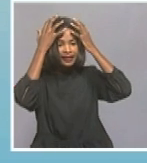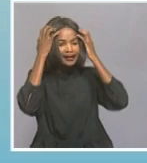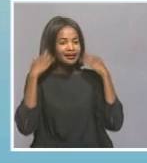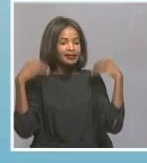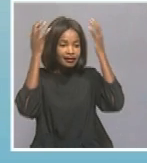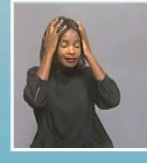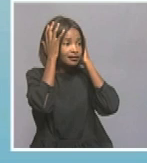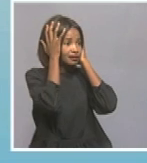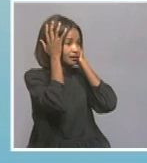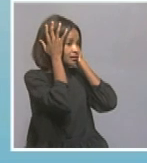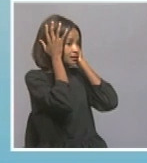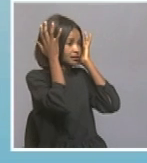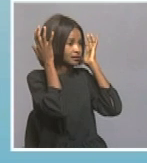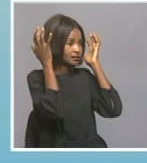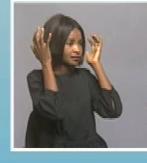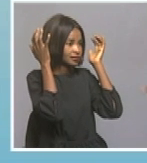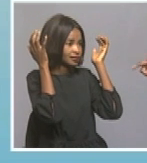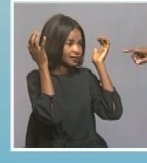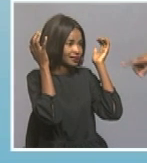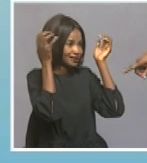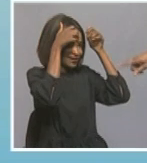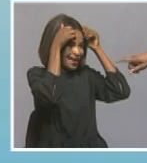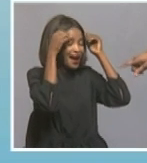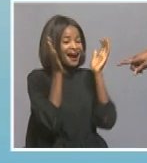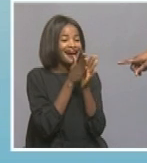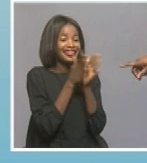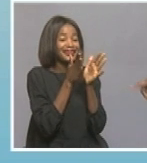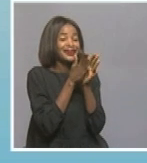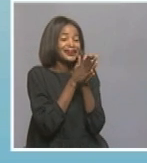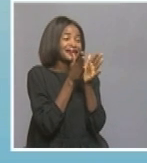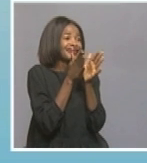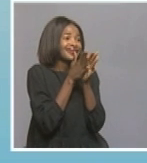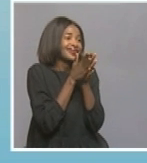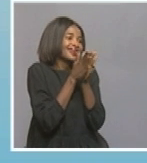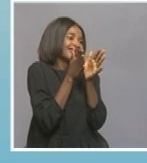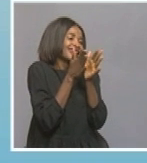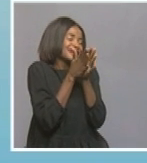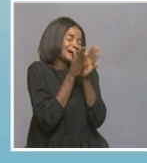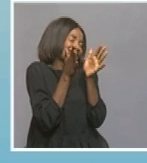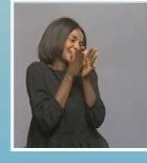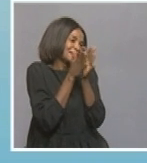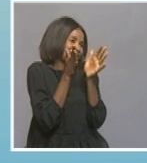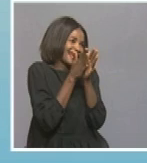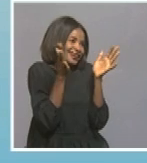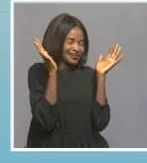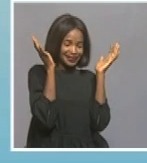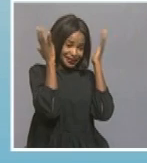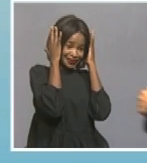Let me see if it's balanced properly. What's wrong with the wig? Yeah. It was slightly. You're my kind